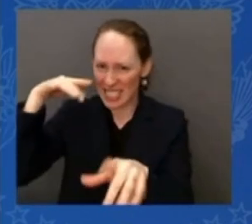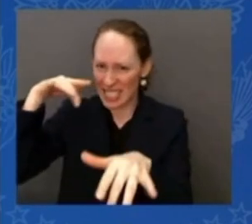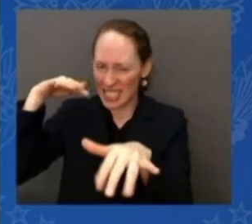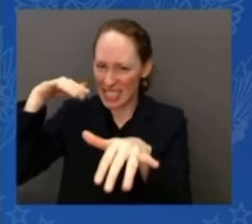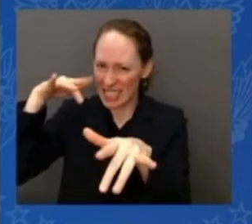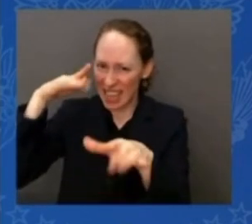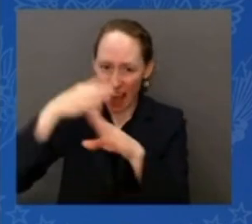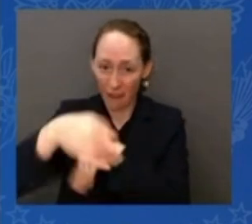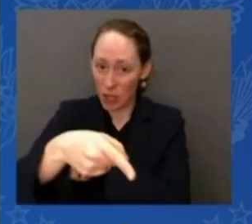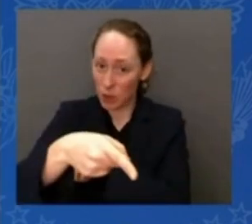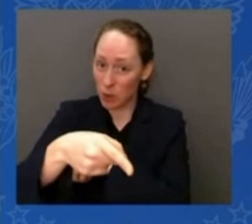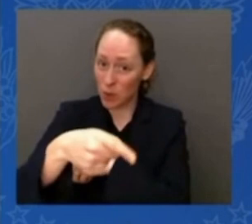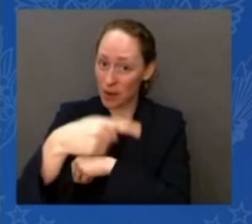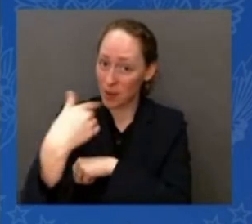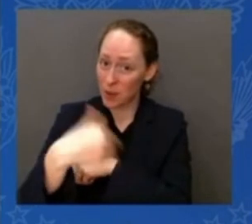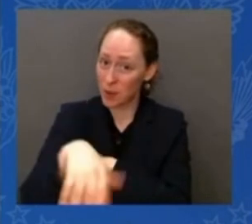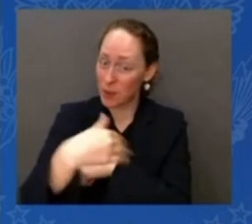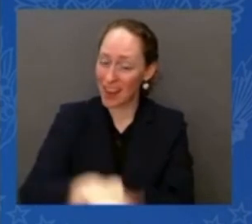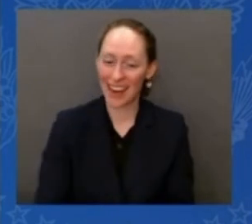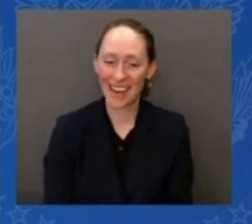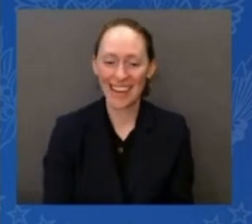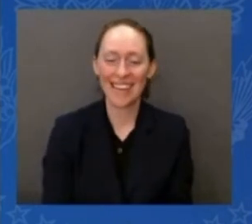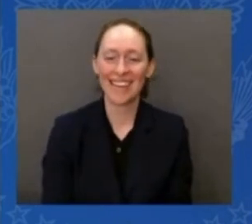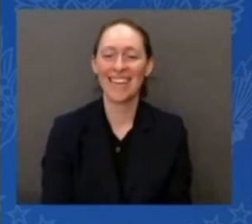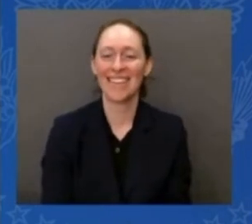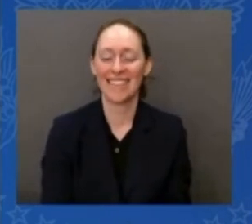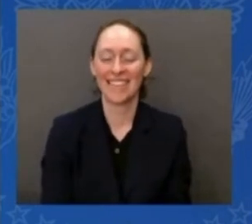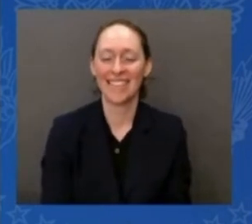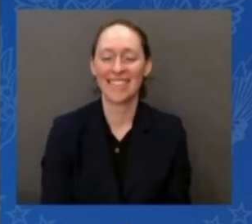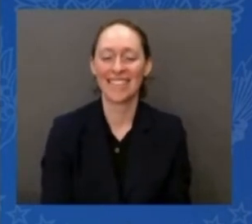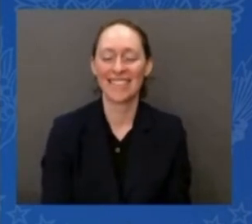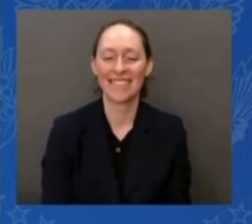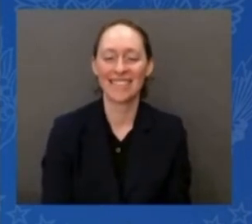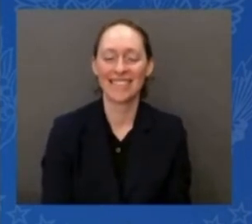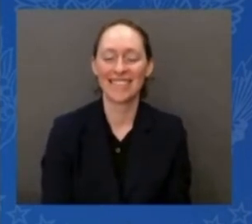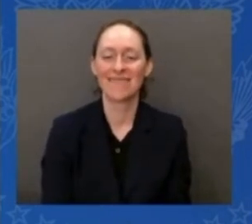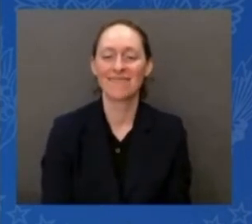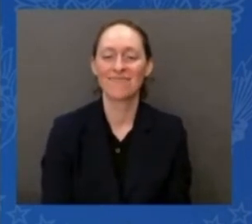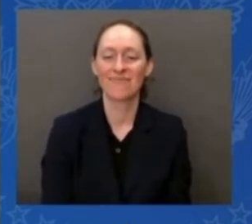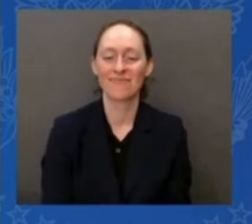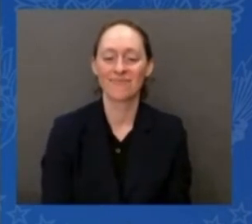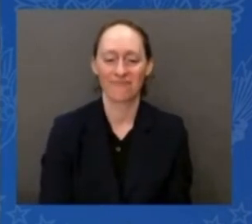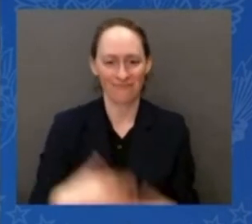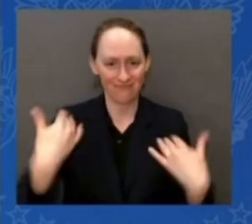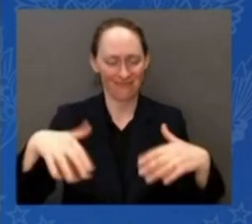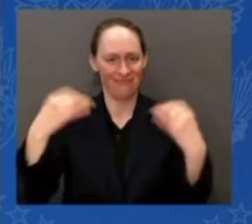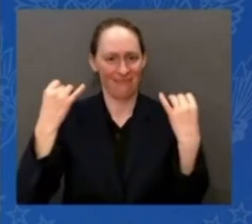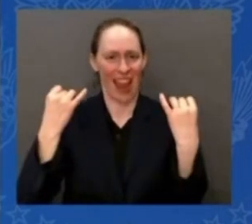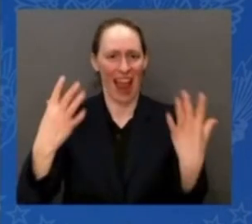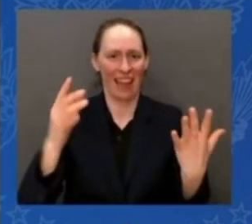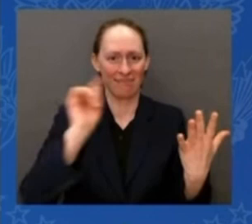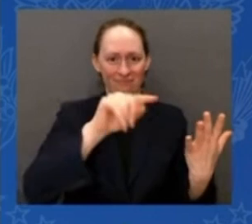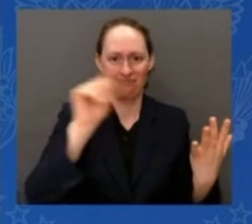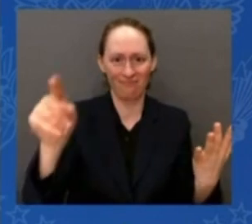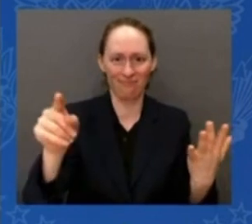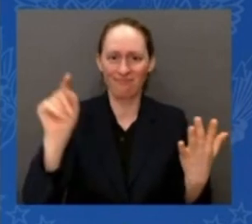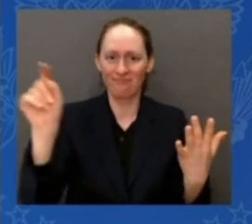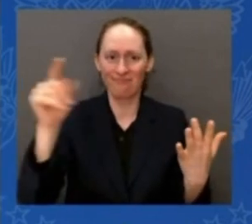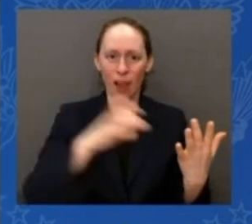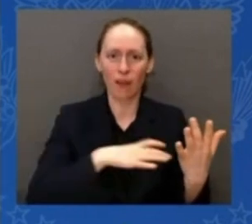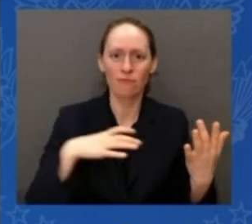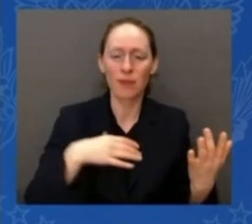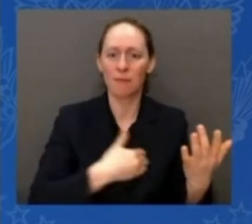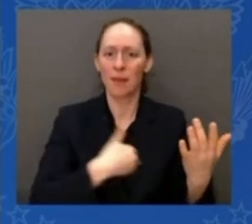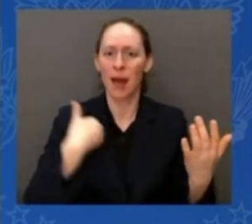First of all, let me say, I don't know. I see a lot of members of Congress here who are strong. And by the way, they've got a full day today. They're supposed to be